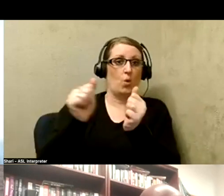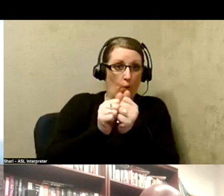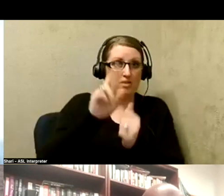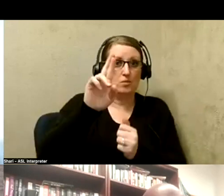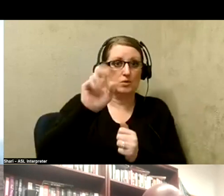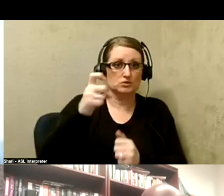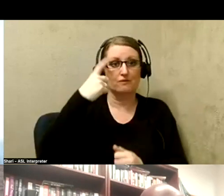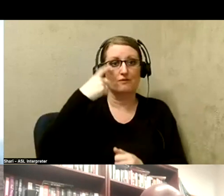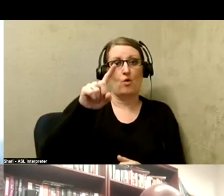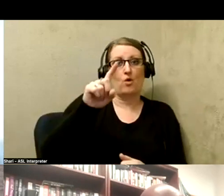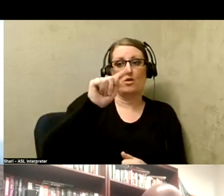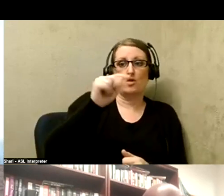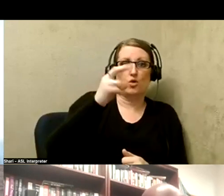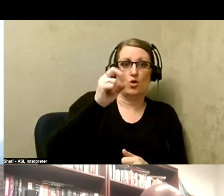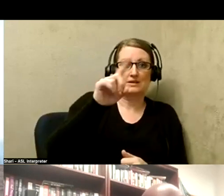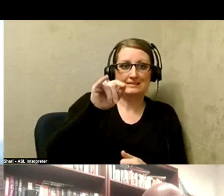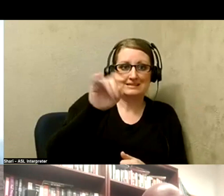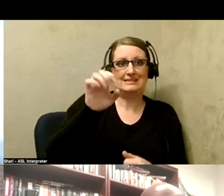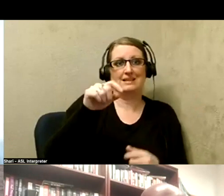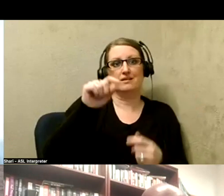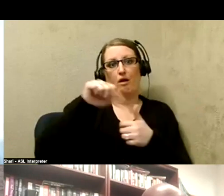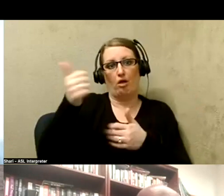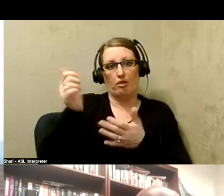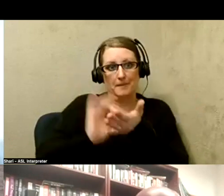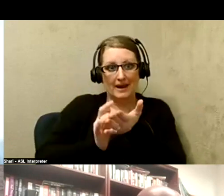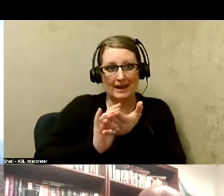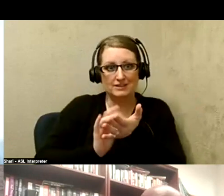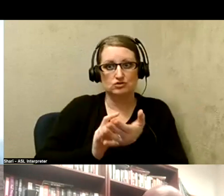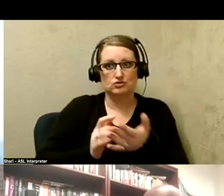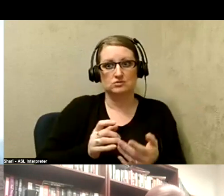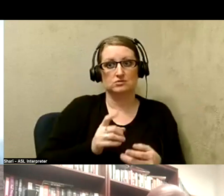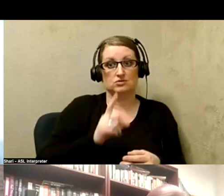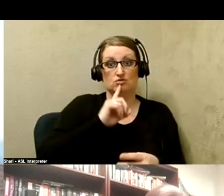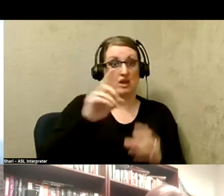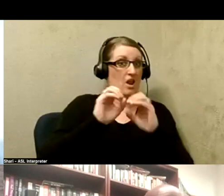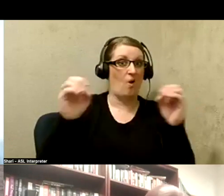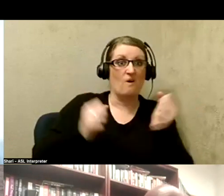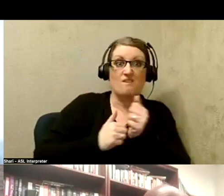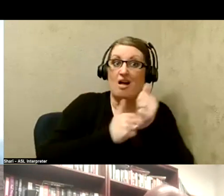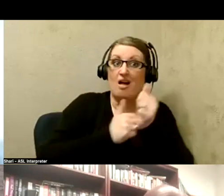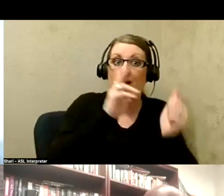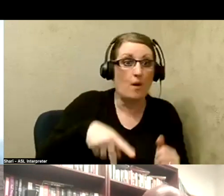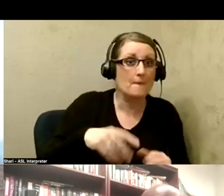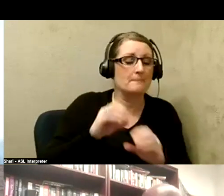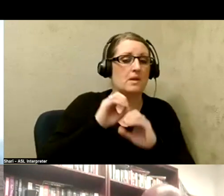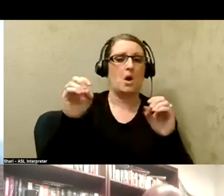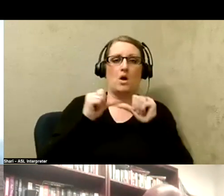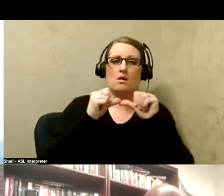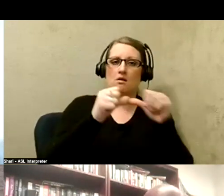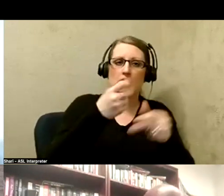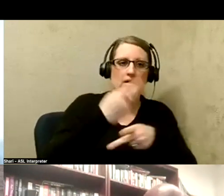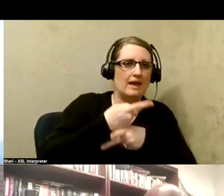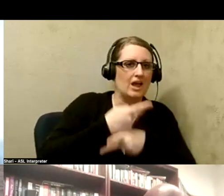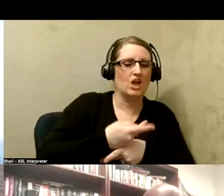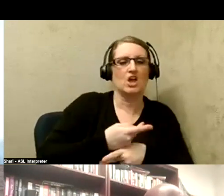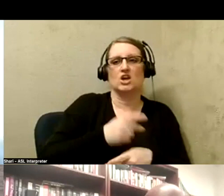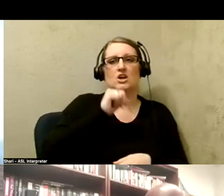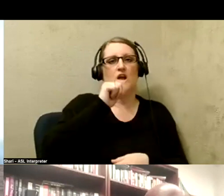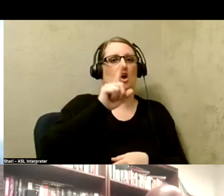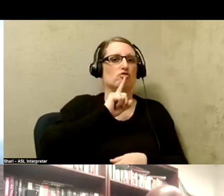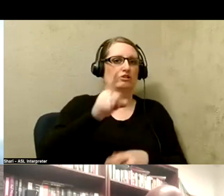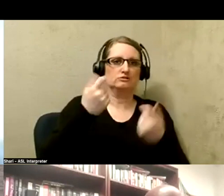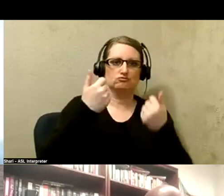Thorazine or Reserpin, and there's no follow-up, there's no continuity of care. We're really not attempting to